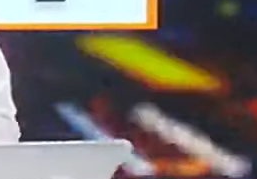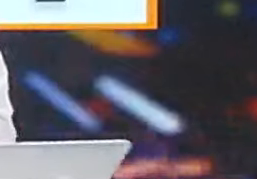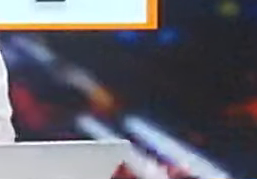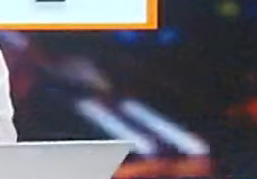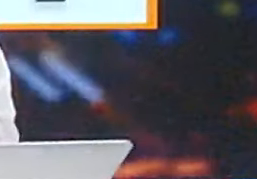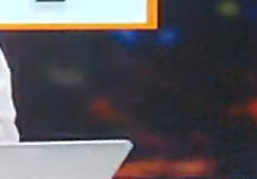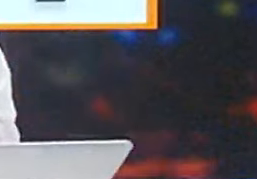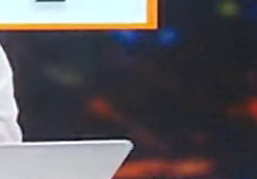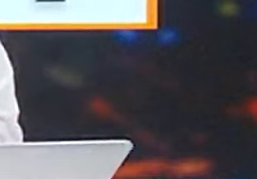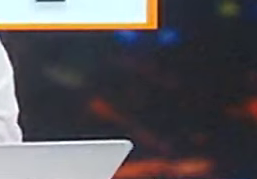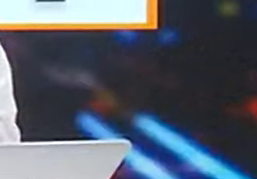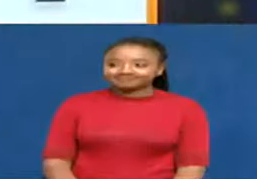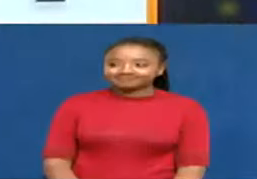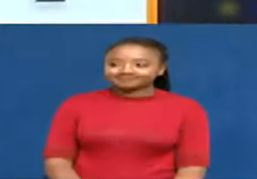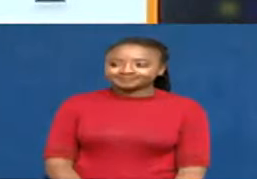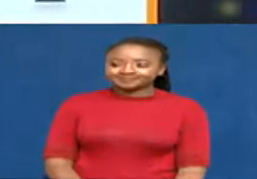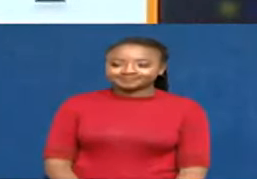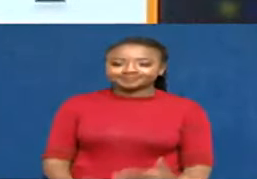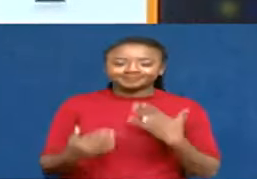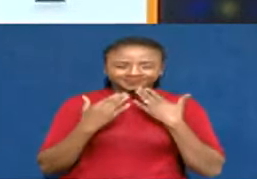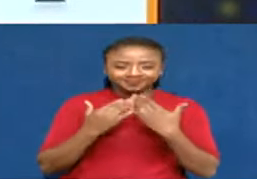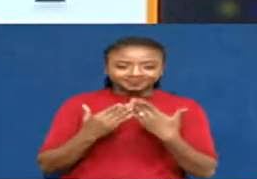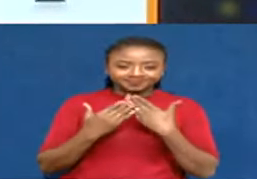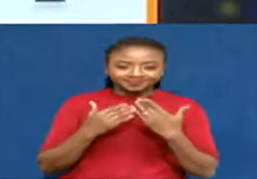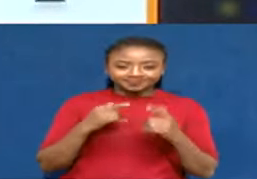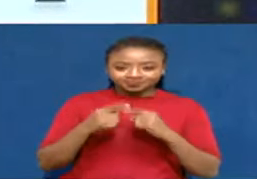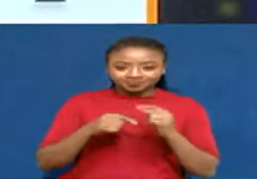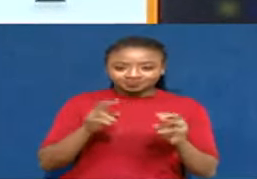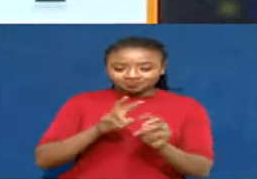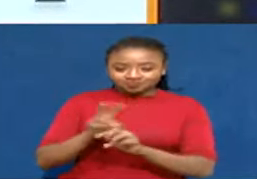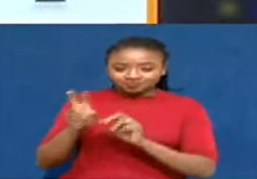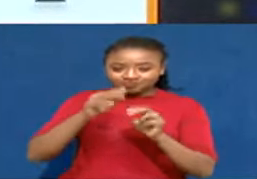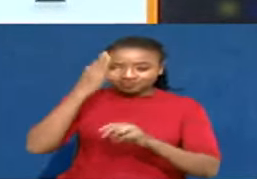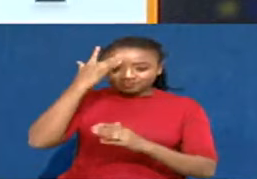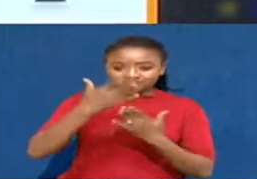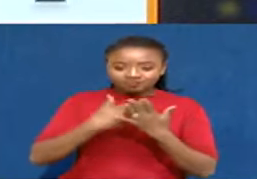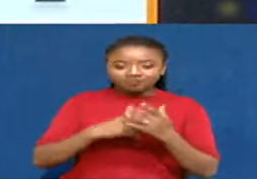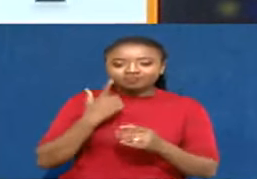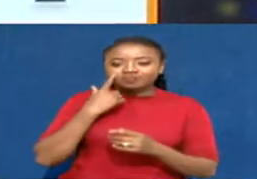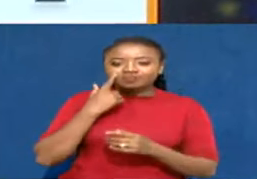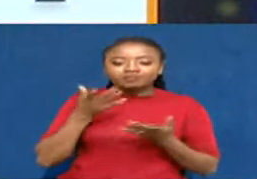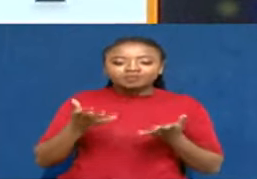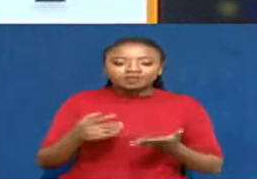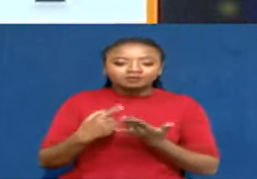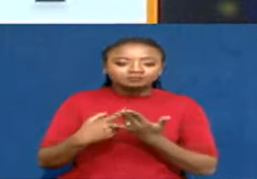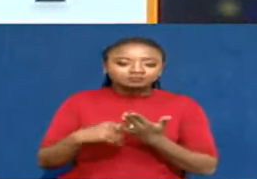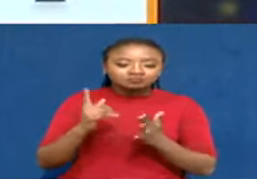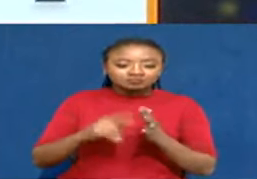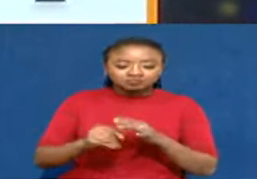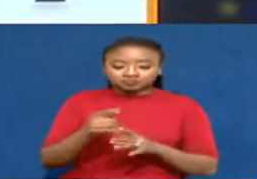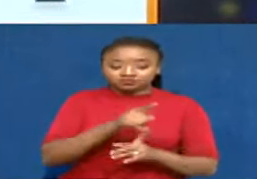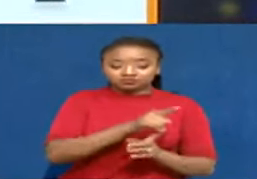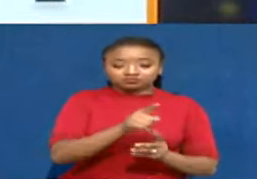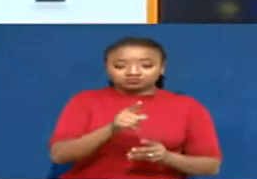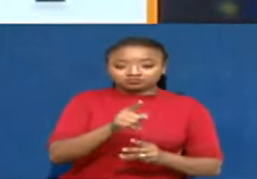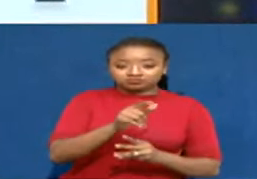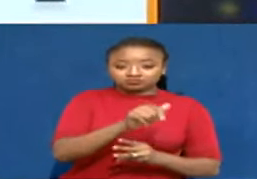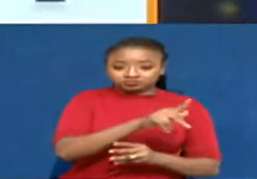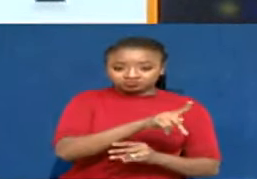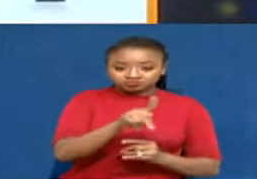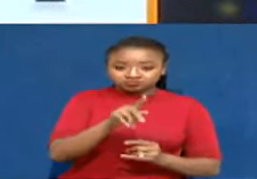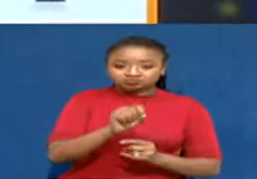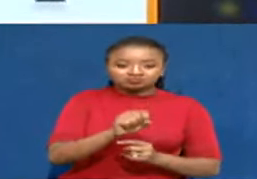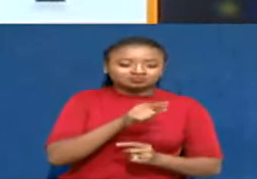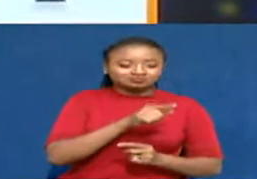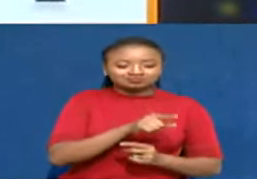All right, thank you for seeing the Monday Report Town Hall session. We're talking about the debt of shame, the digital lenders. Now it's being established that they are unorthodox ways of